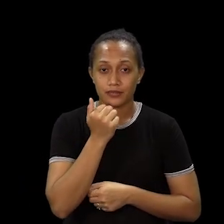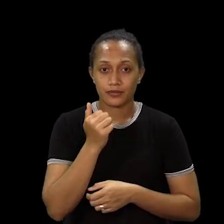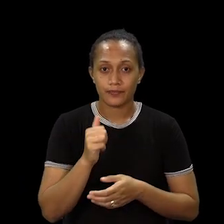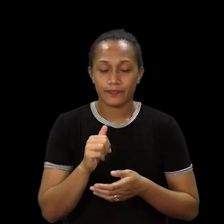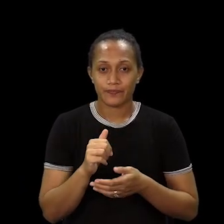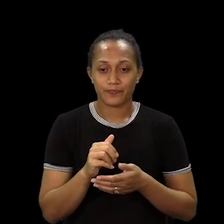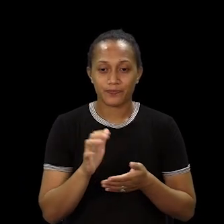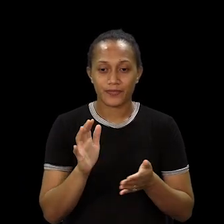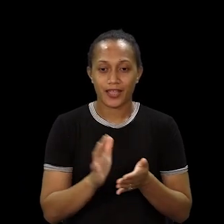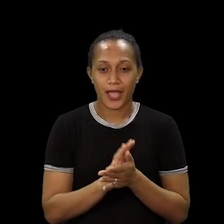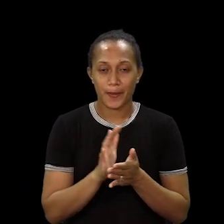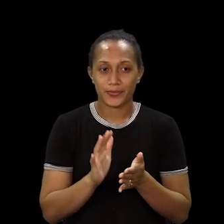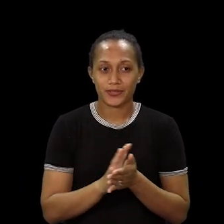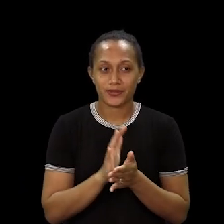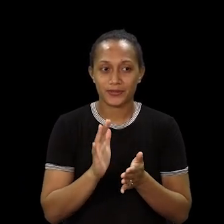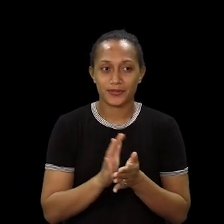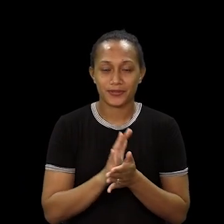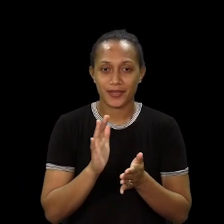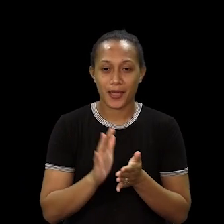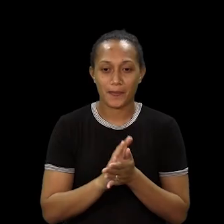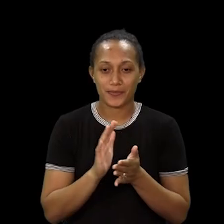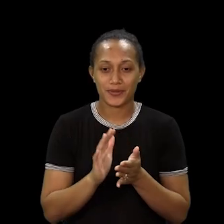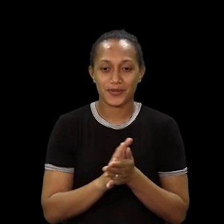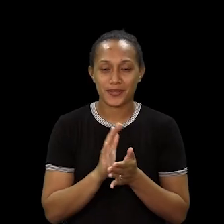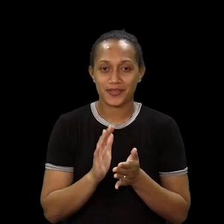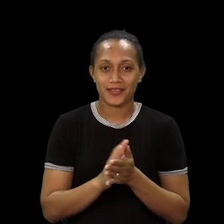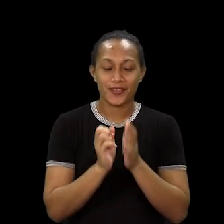breakfast, the word happy,